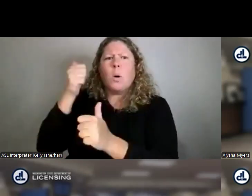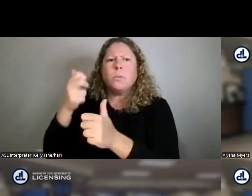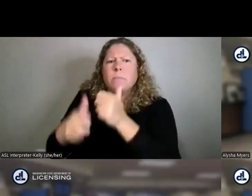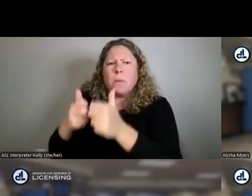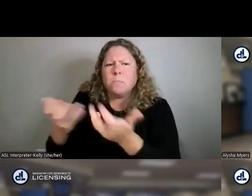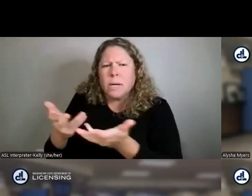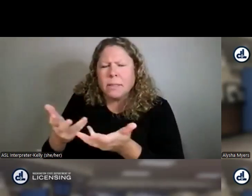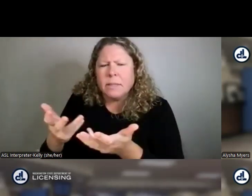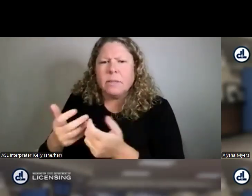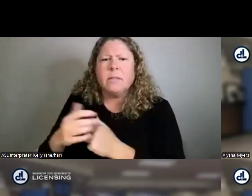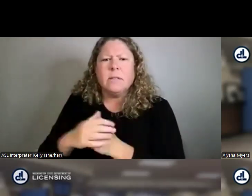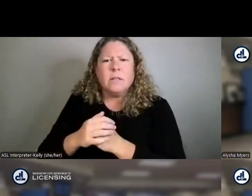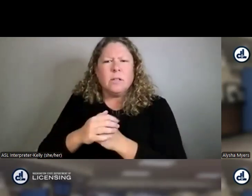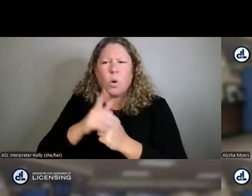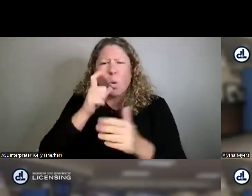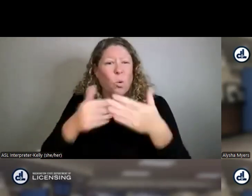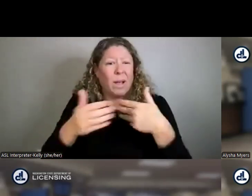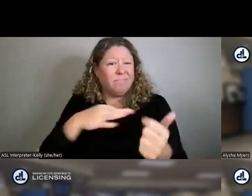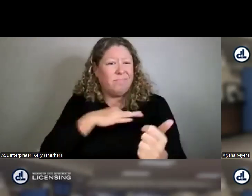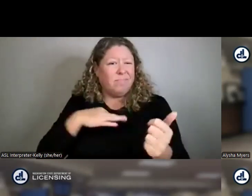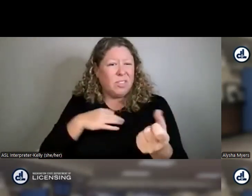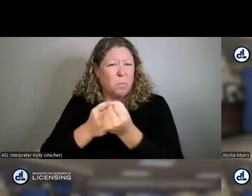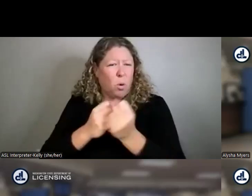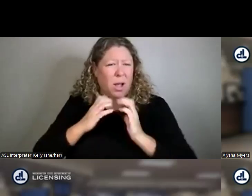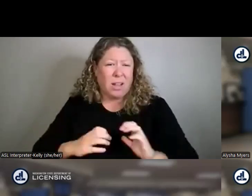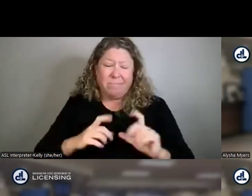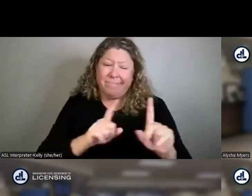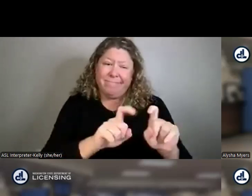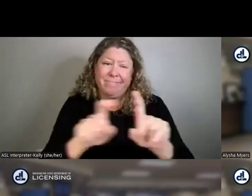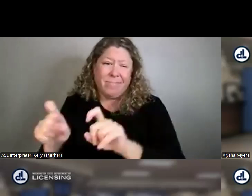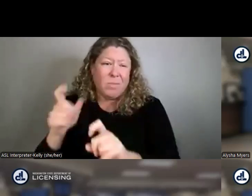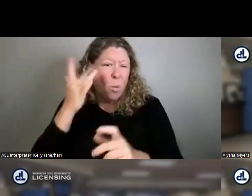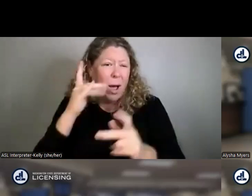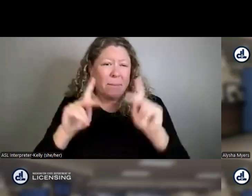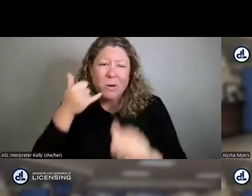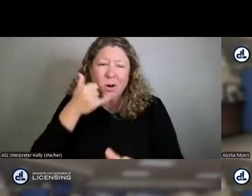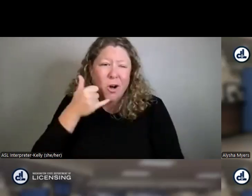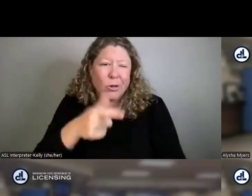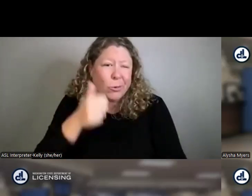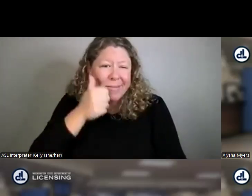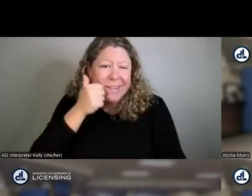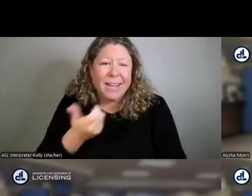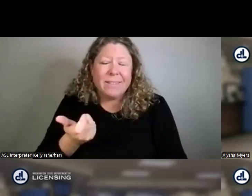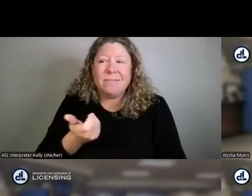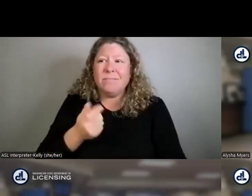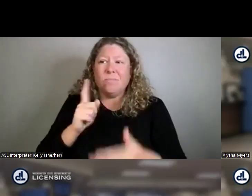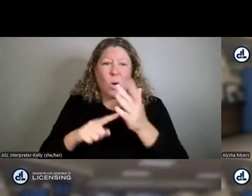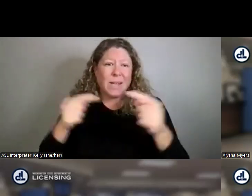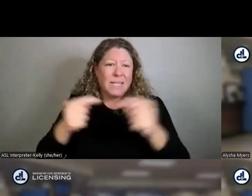who support customers, go just ask them, why do people call? What are the top pain points that you run